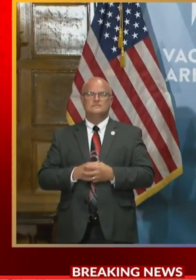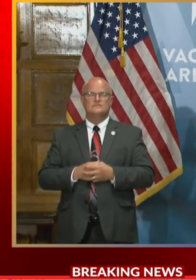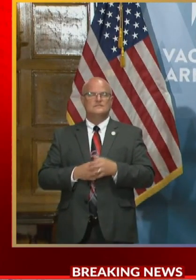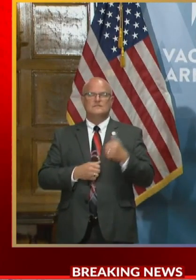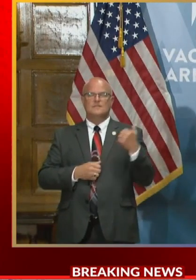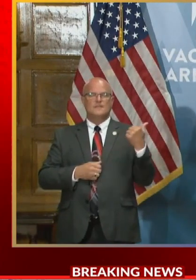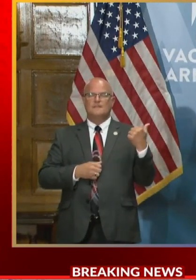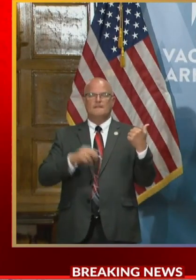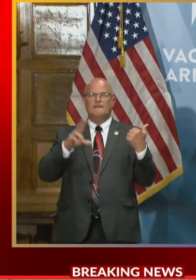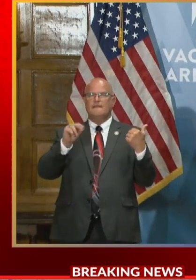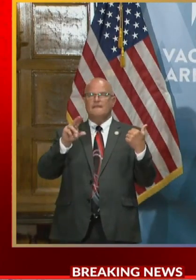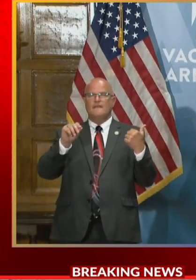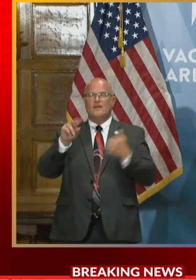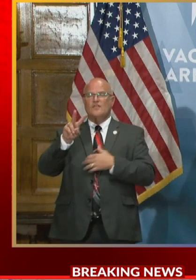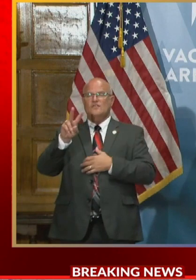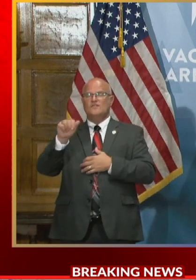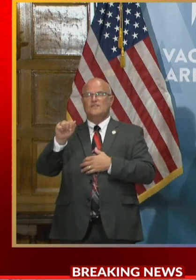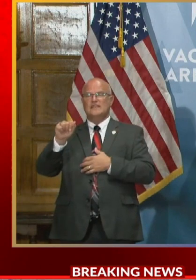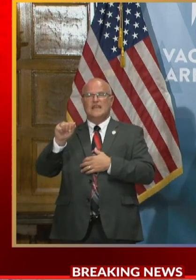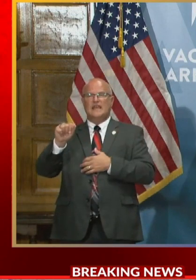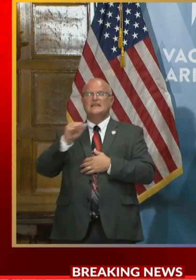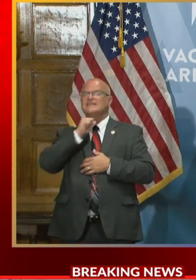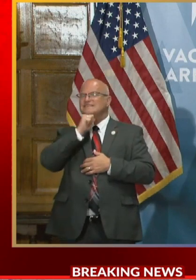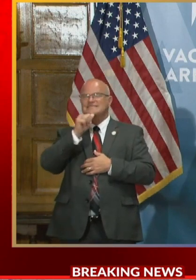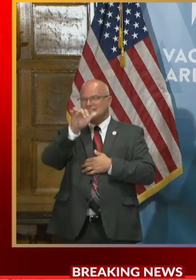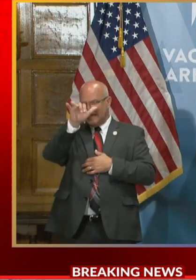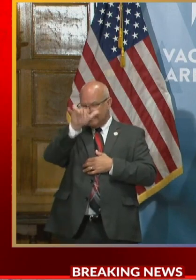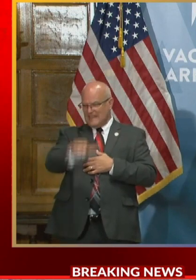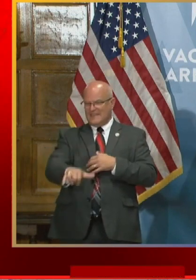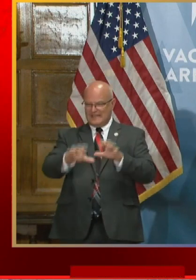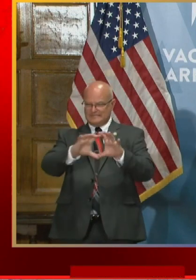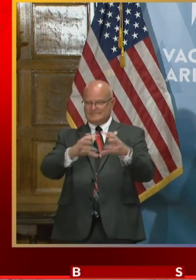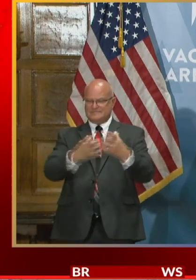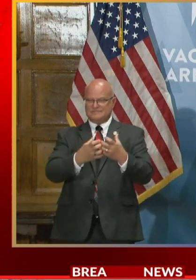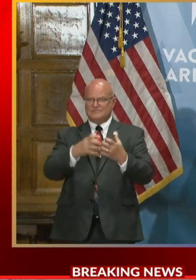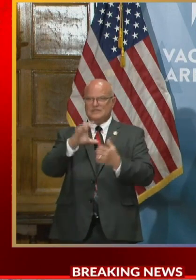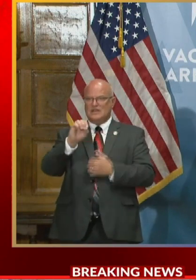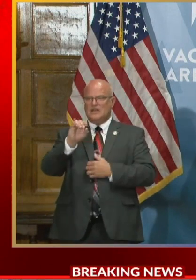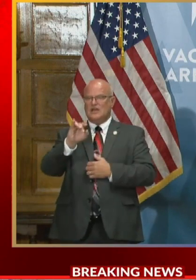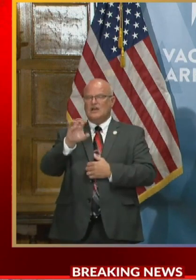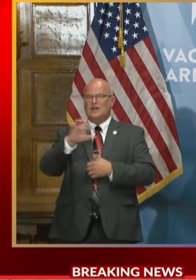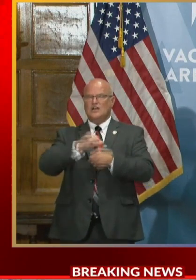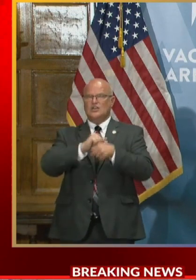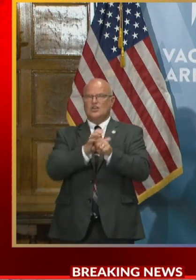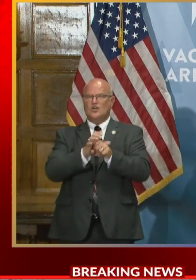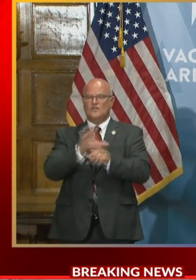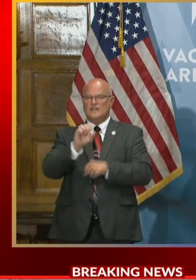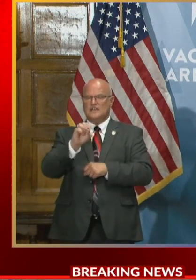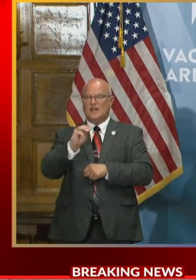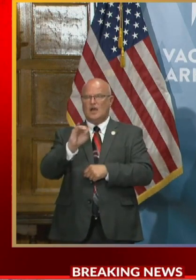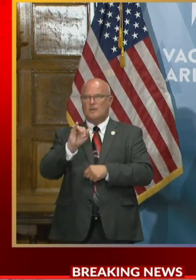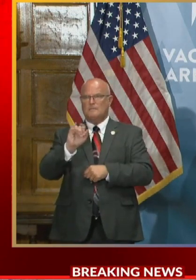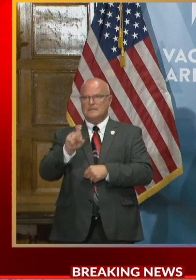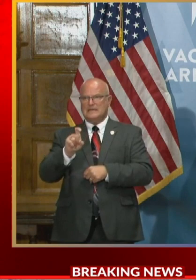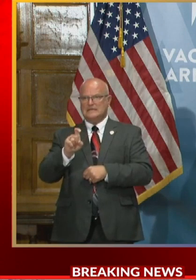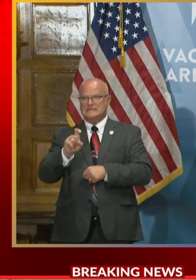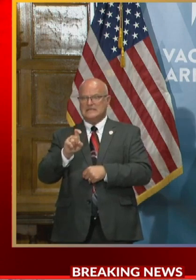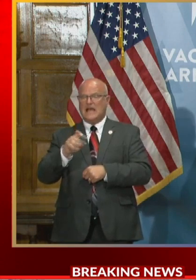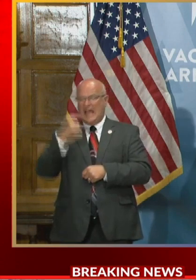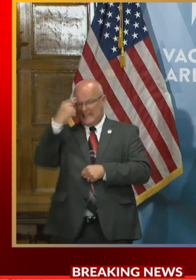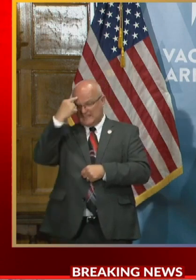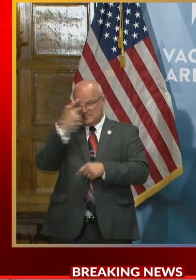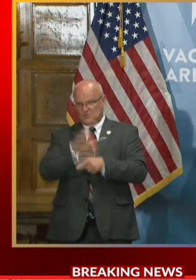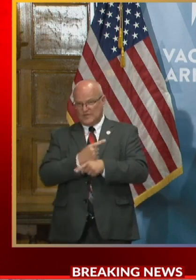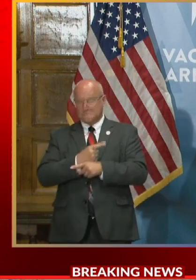No, the VA would be outside of that COVID-com mix, and you can correct me if I'm wrong, but I believe that